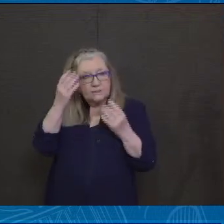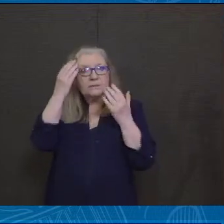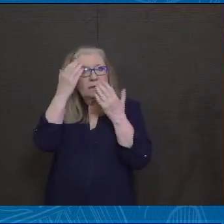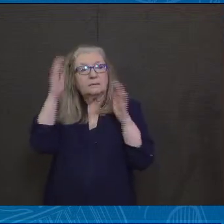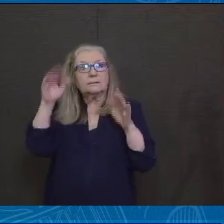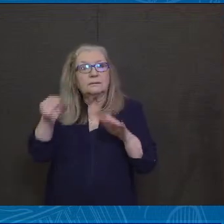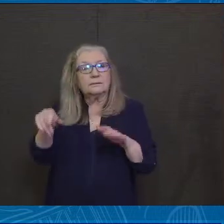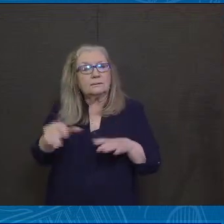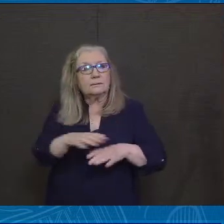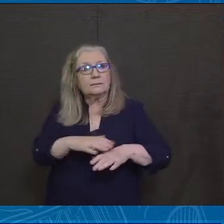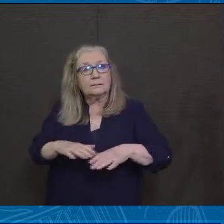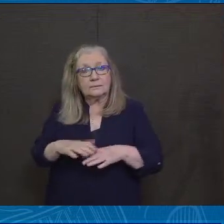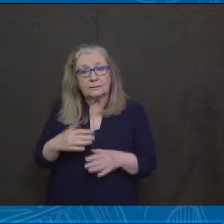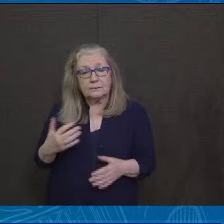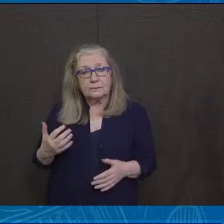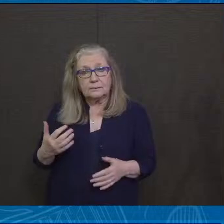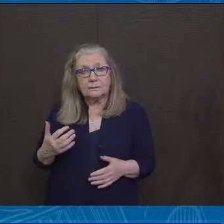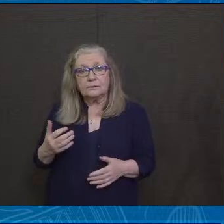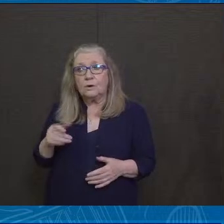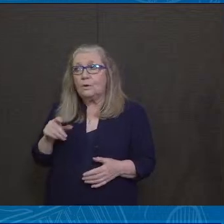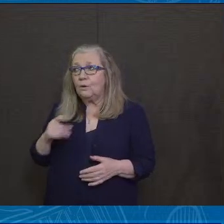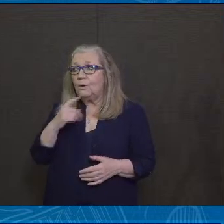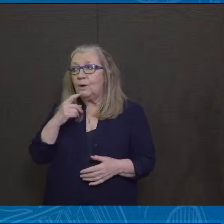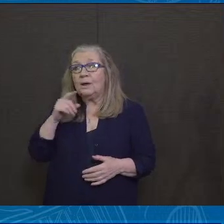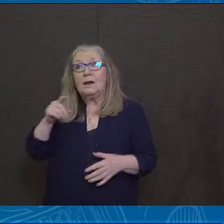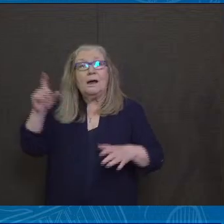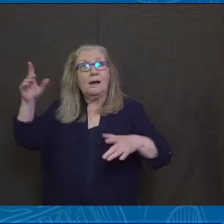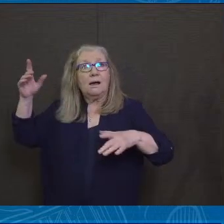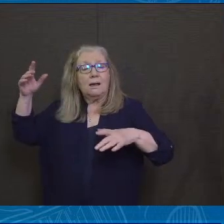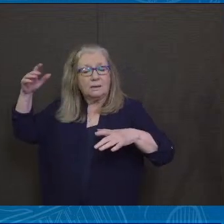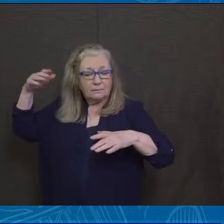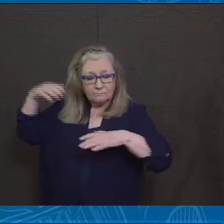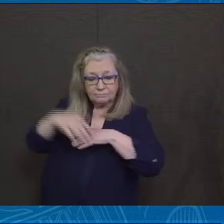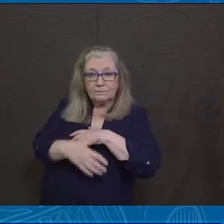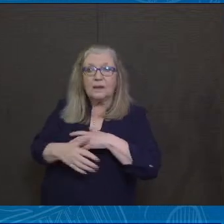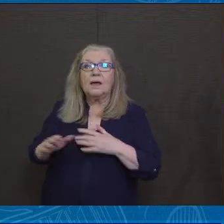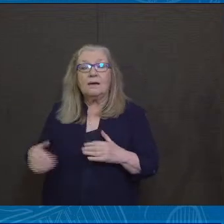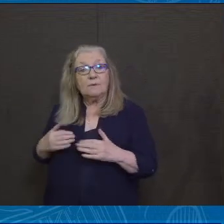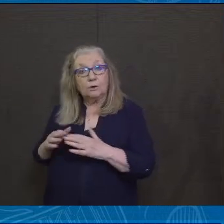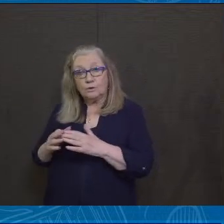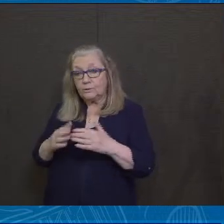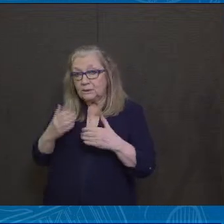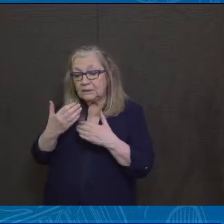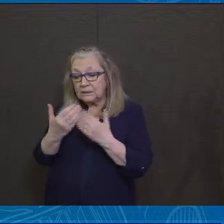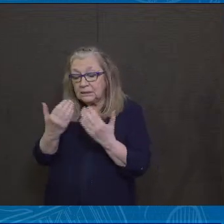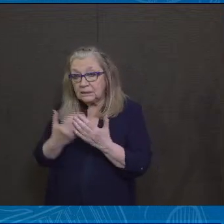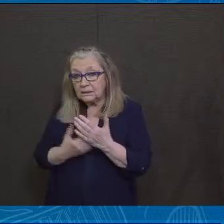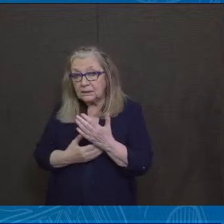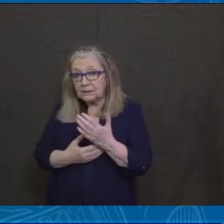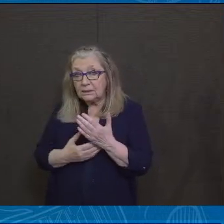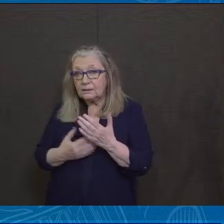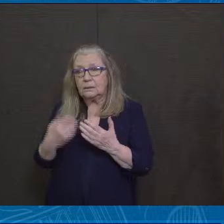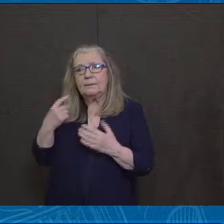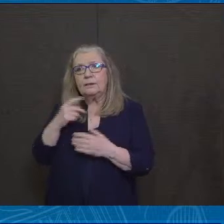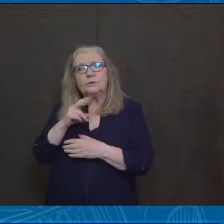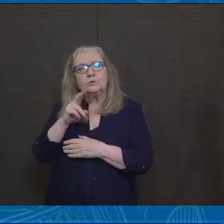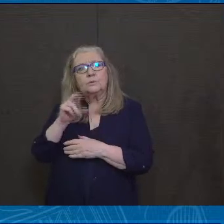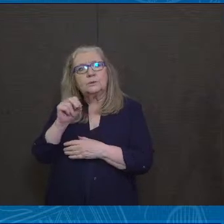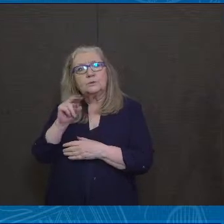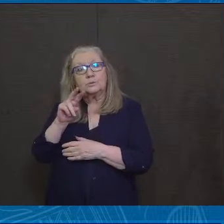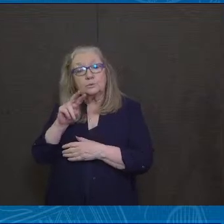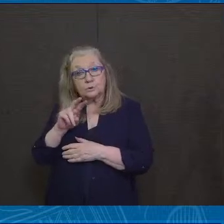authorities. So the last one is about community programs. In 2022,